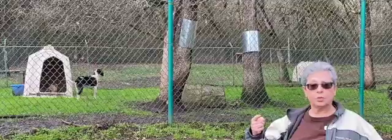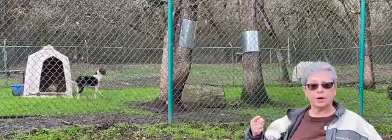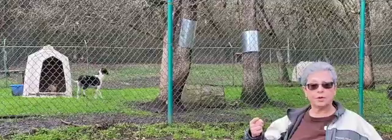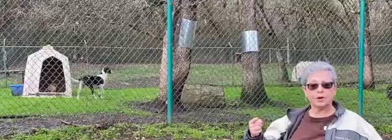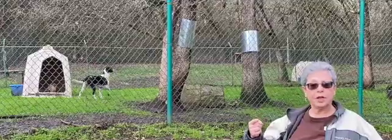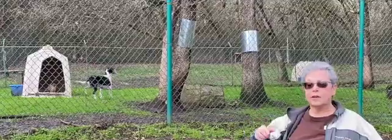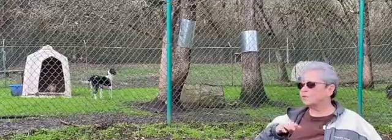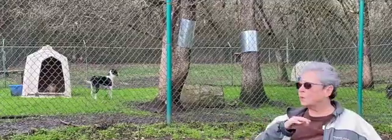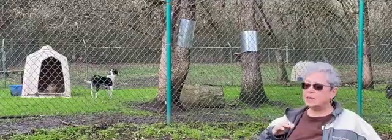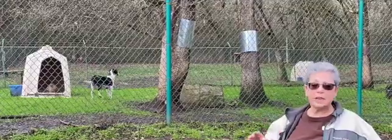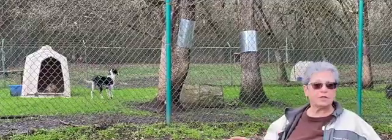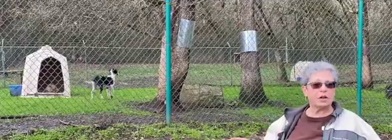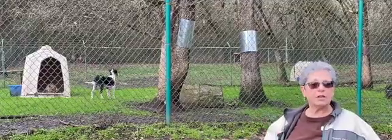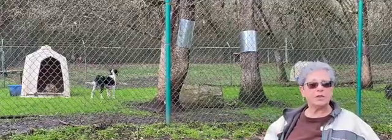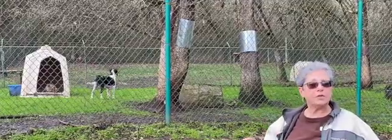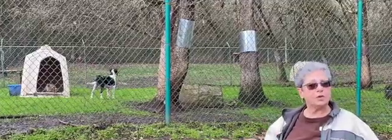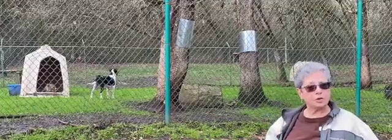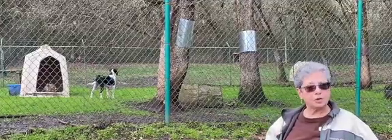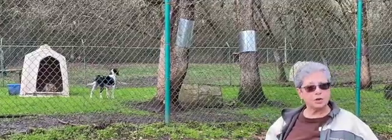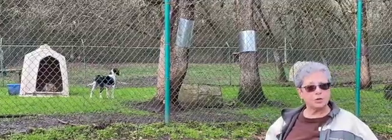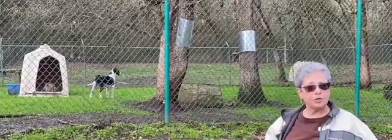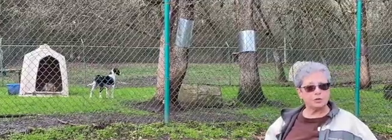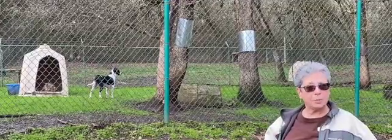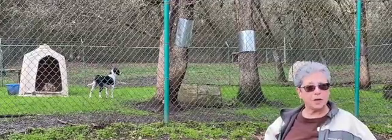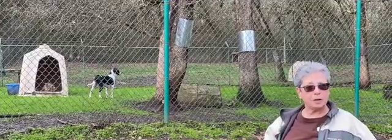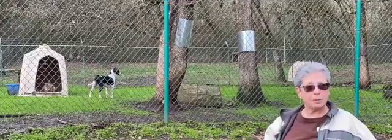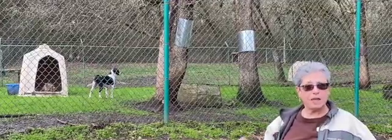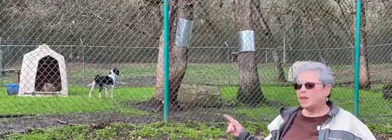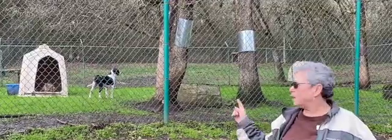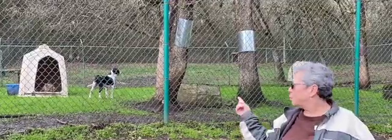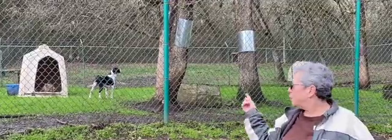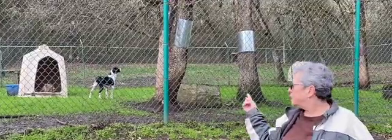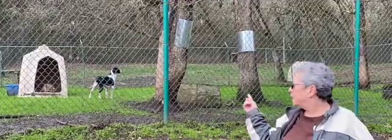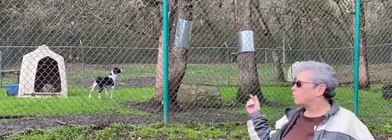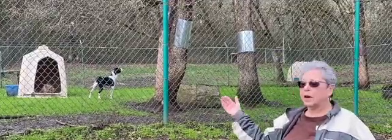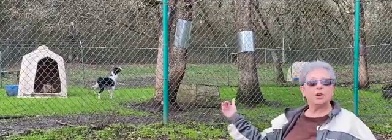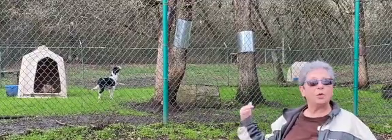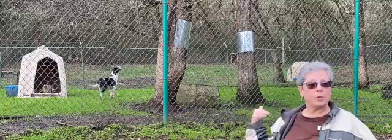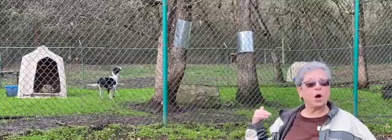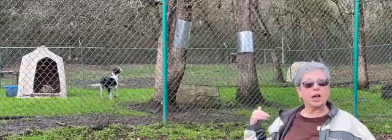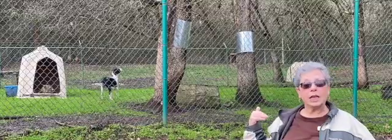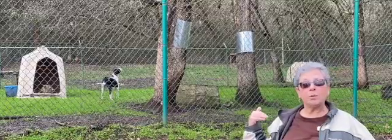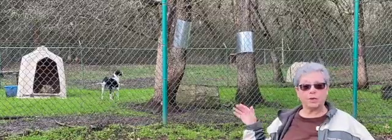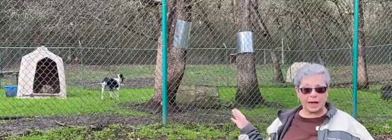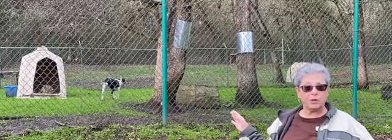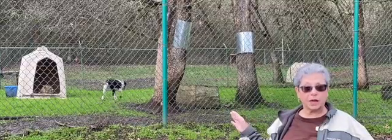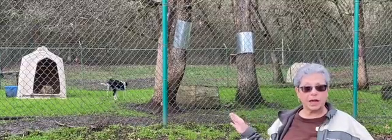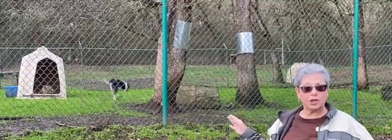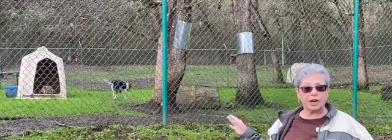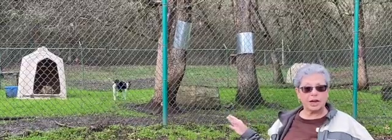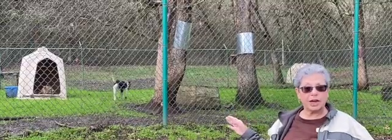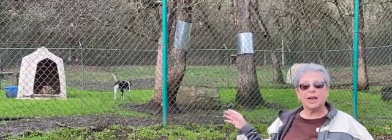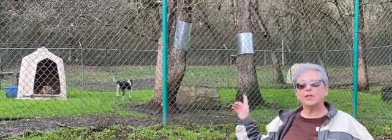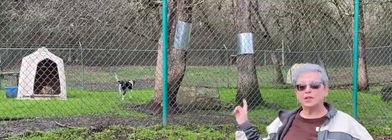older brother, so he takes all of his social cues from him. If we take Rhino and walk him without